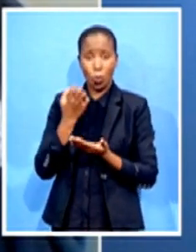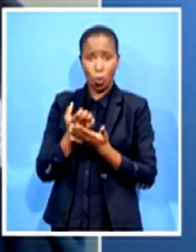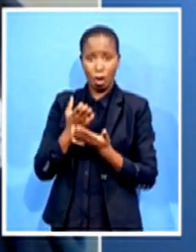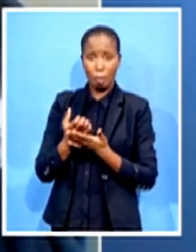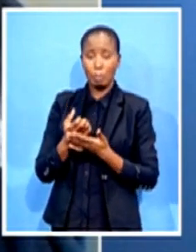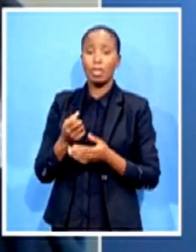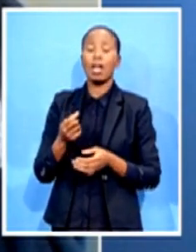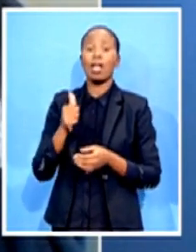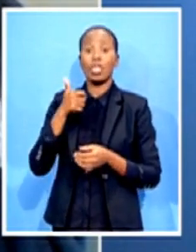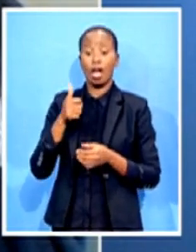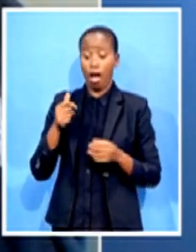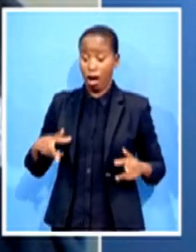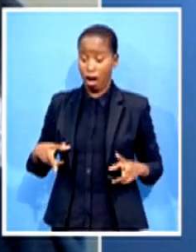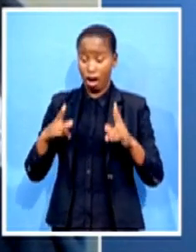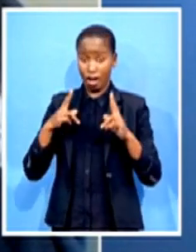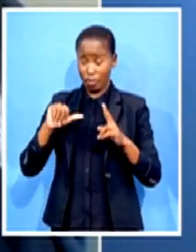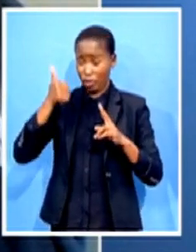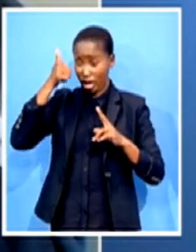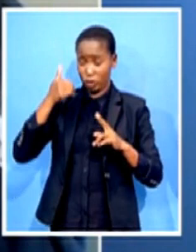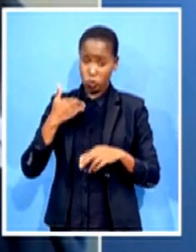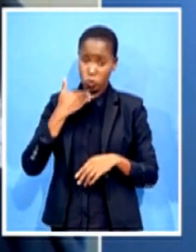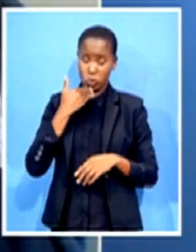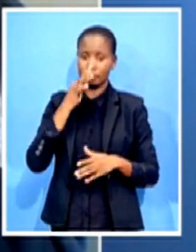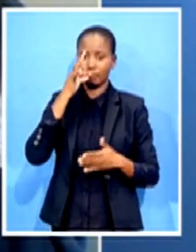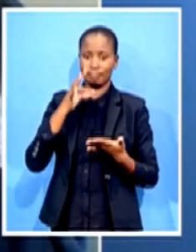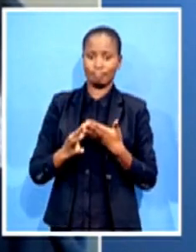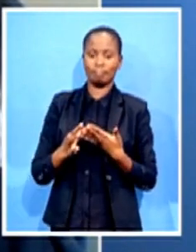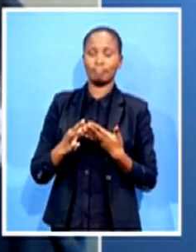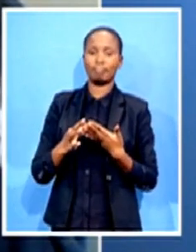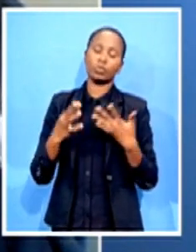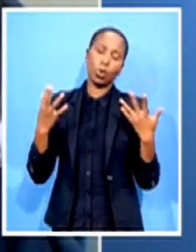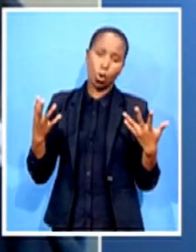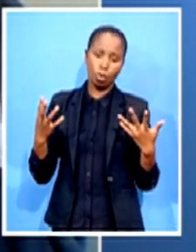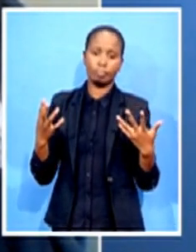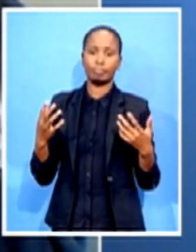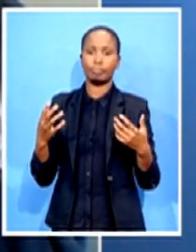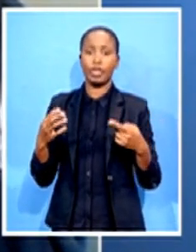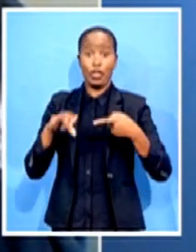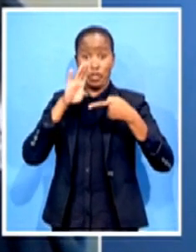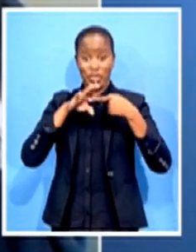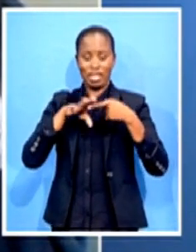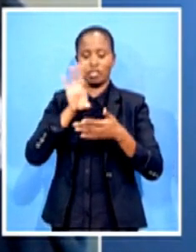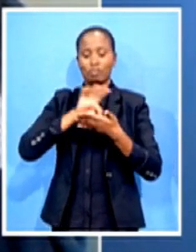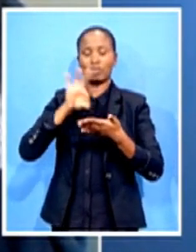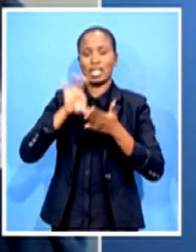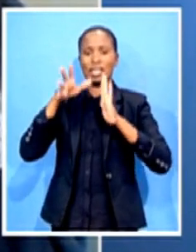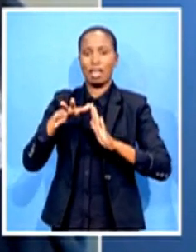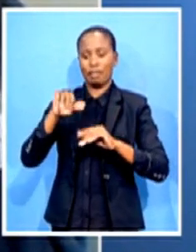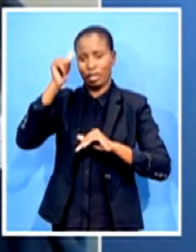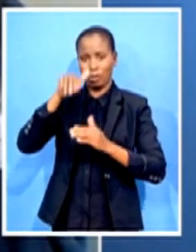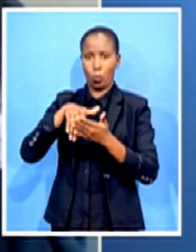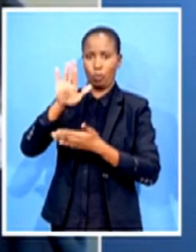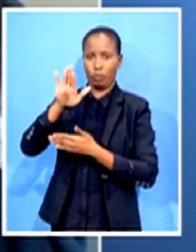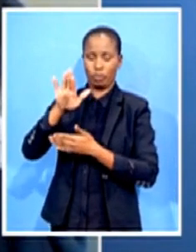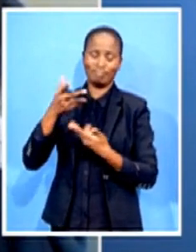would suggest, or they would opt to retrench the domestic worker. Now, the unfortunate part about that is